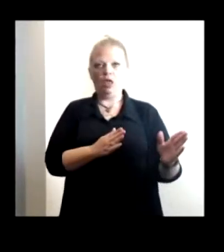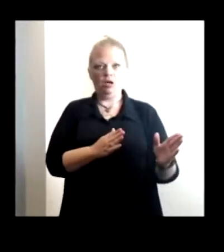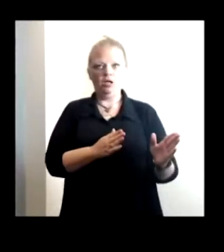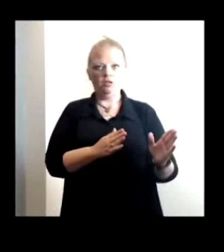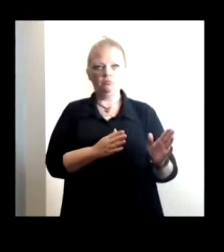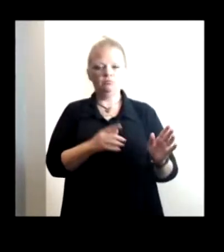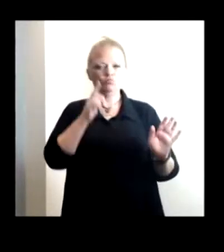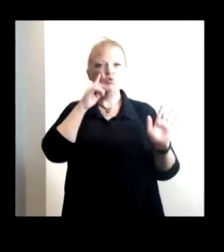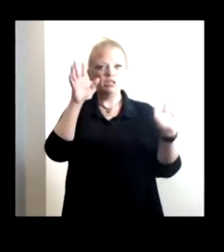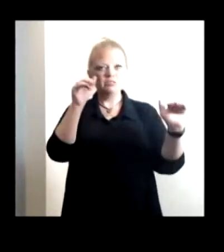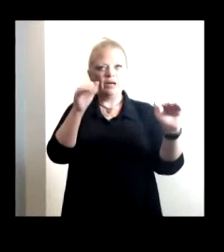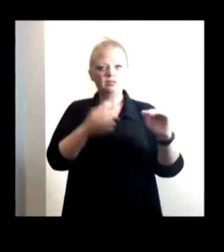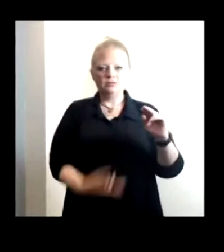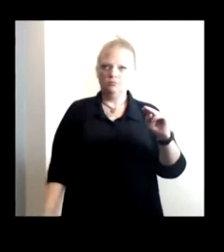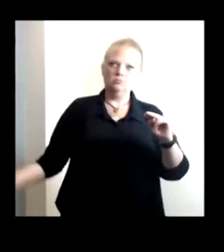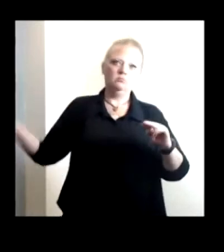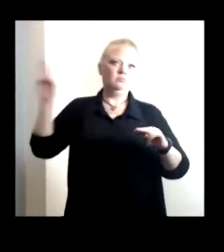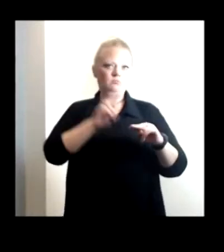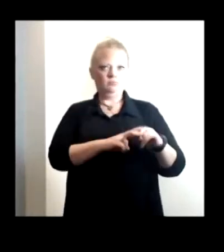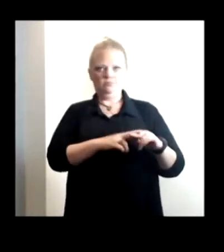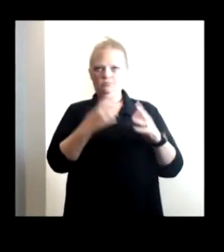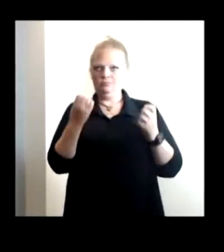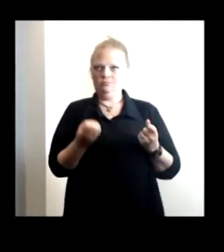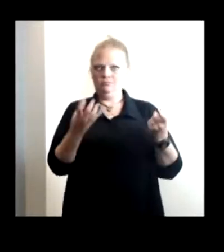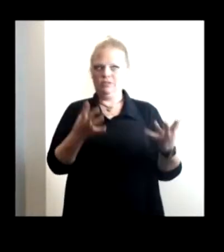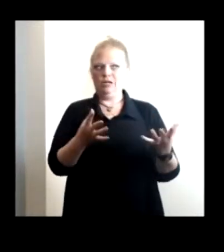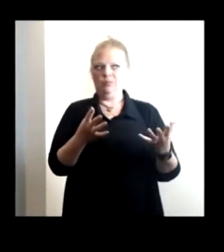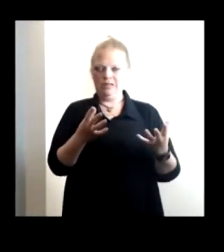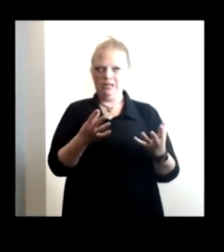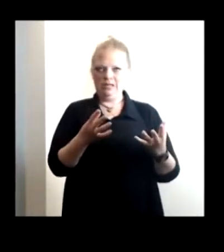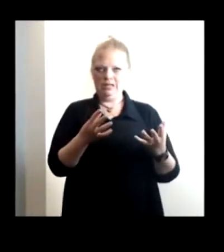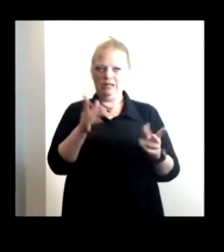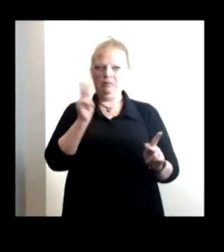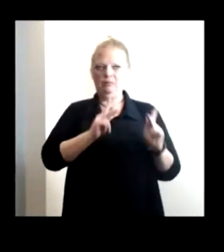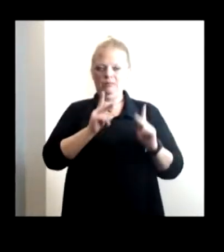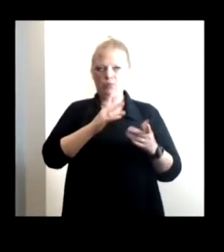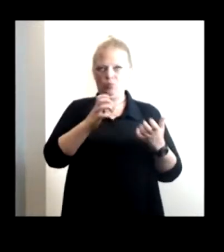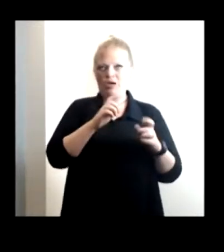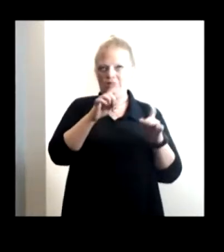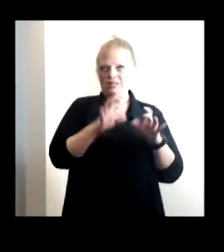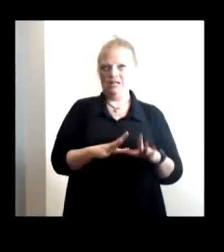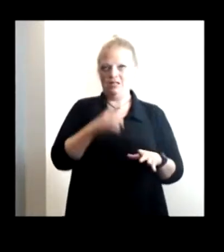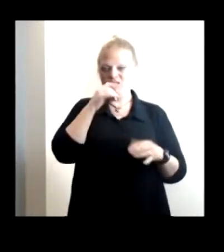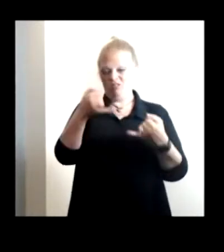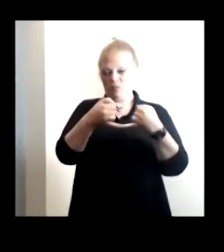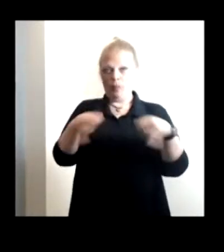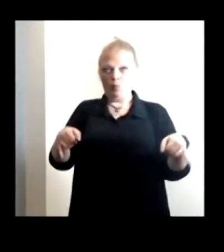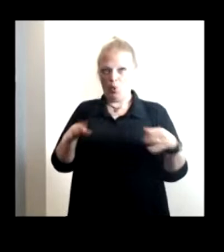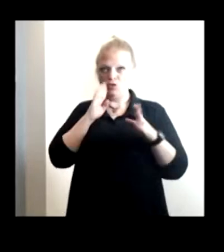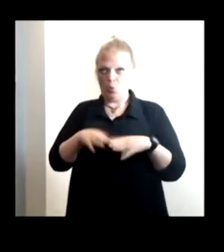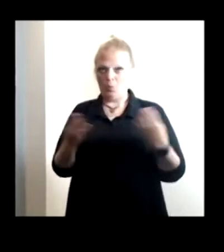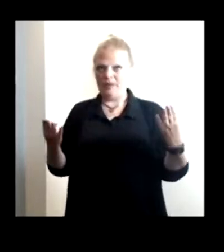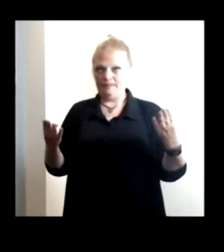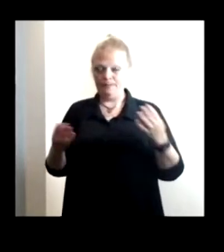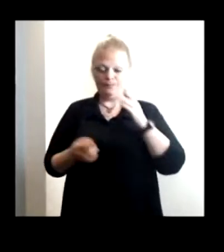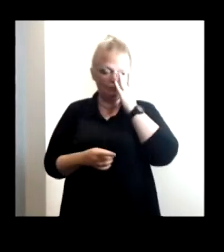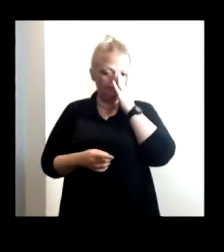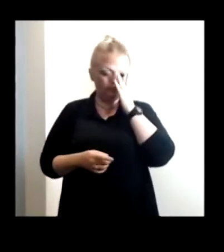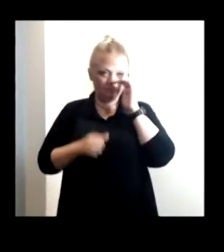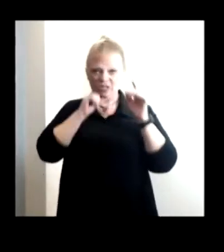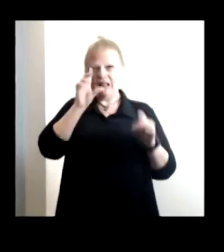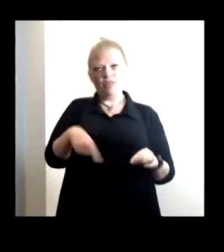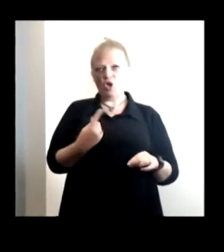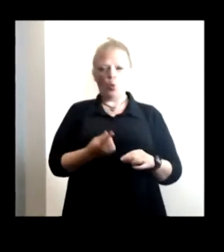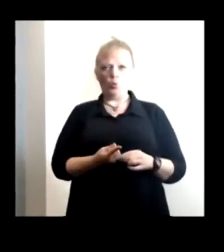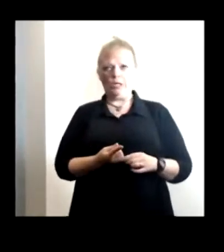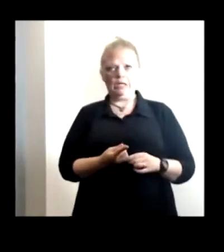We're expecting an increase in the amount of individuals who are going to be seeking testing due to the border reopening. We're not the only